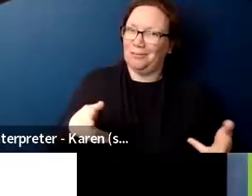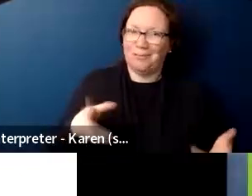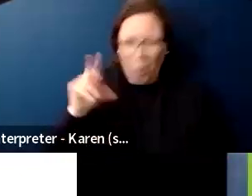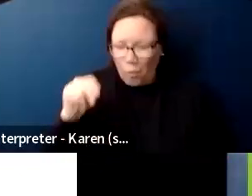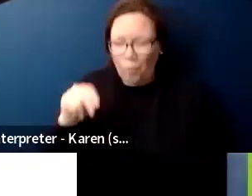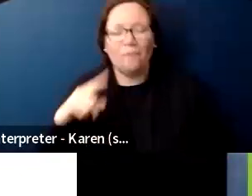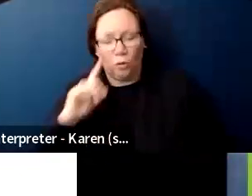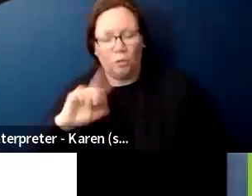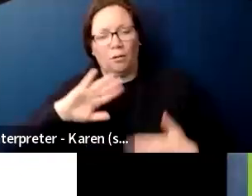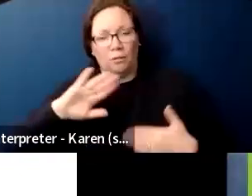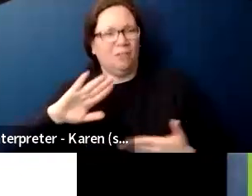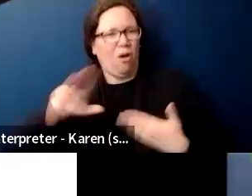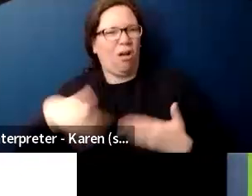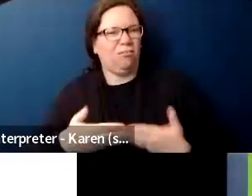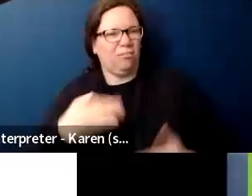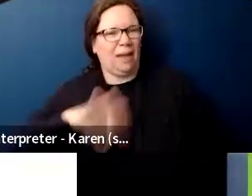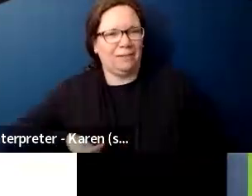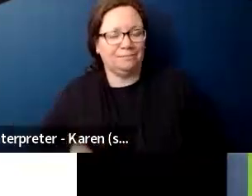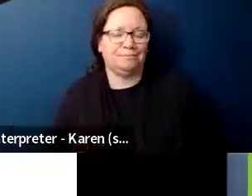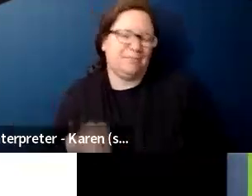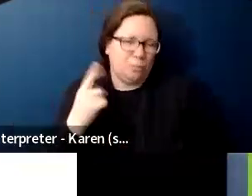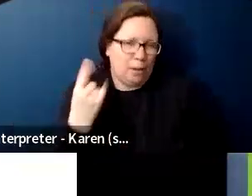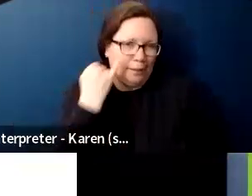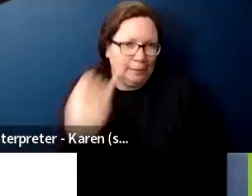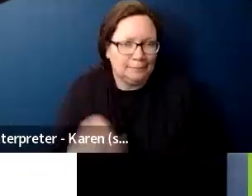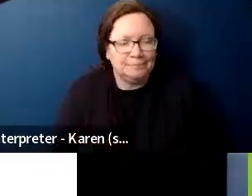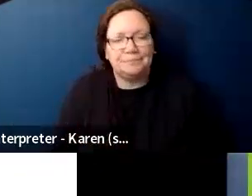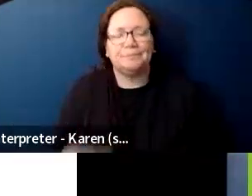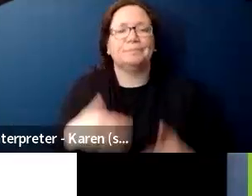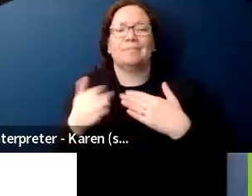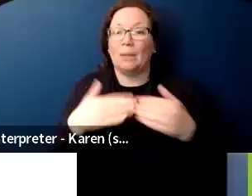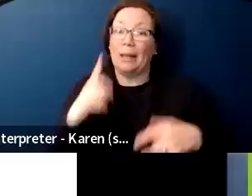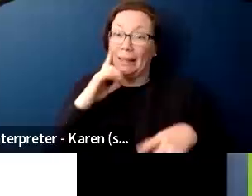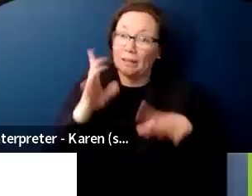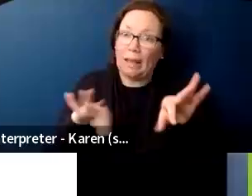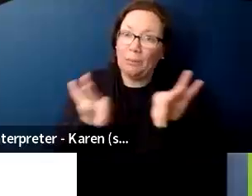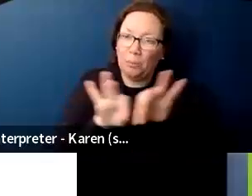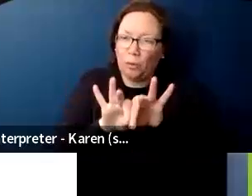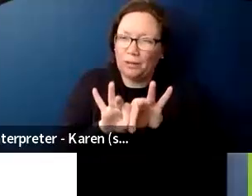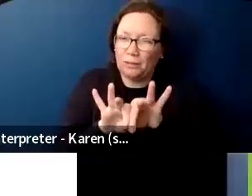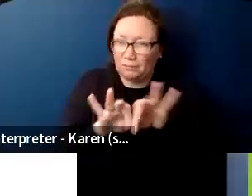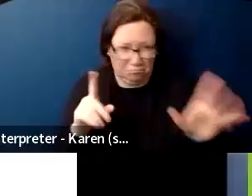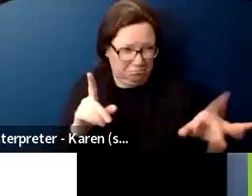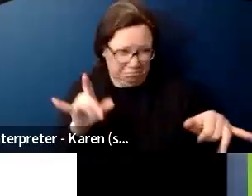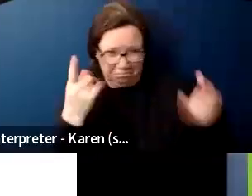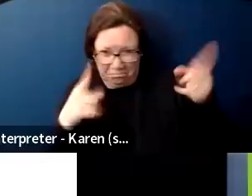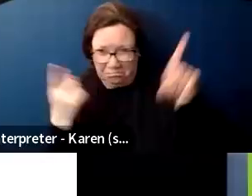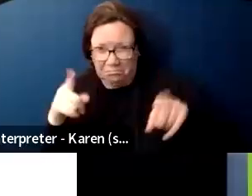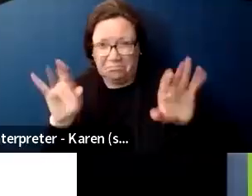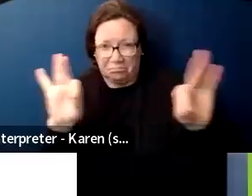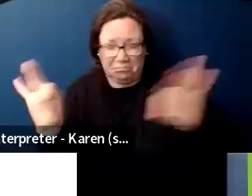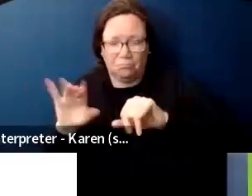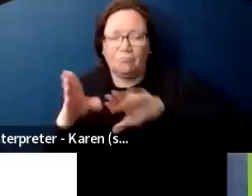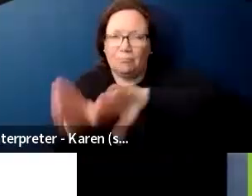Okay, so that's a little bit around why it's important, but I think we're probably all in agreement that it is. Let's talk a little bit with